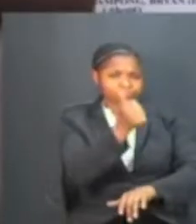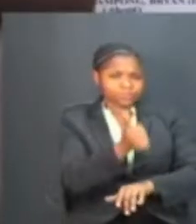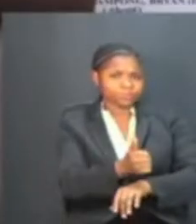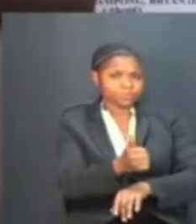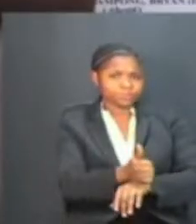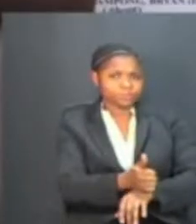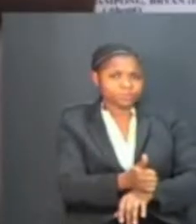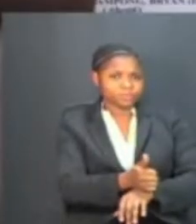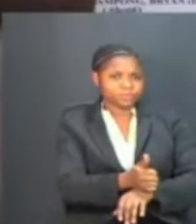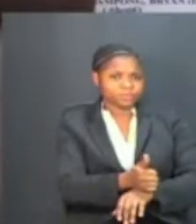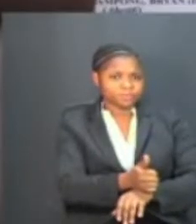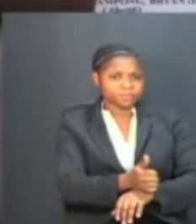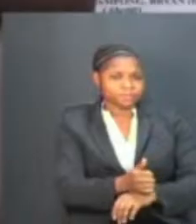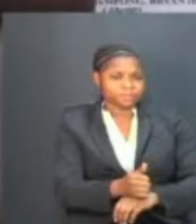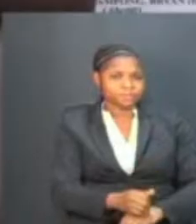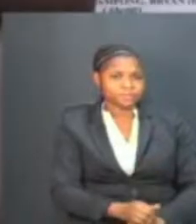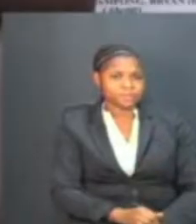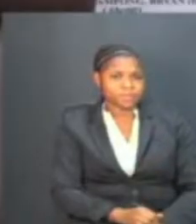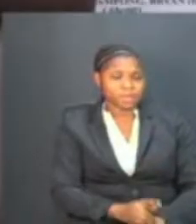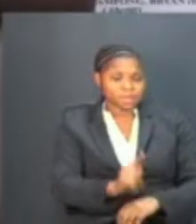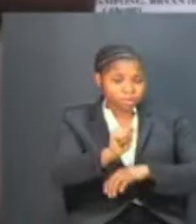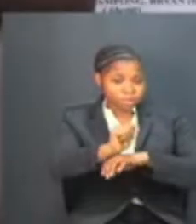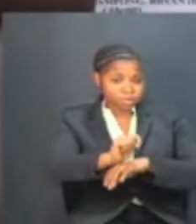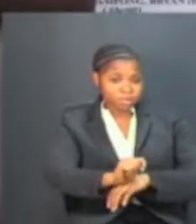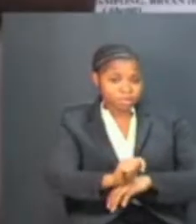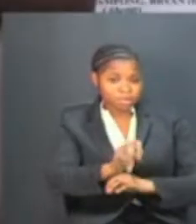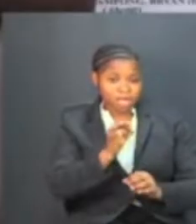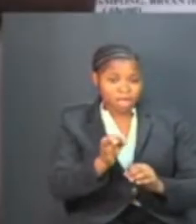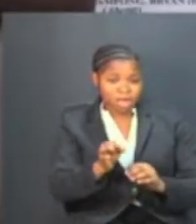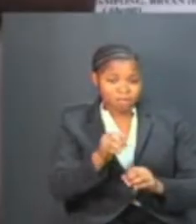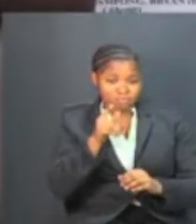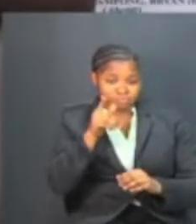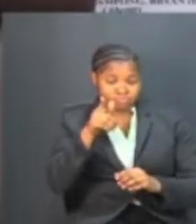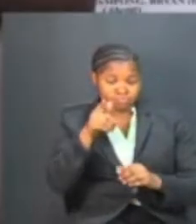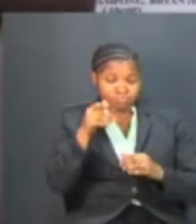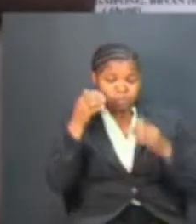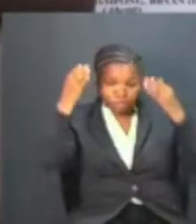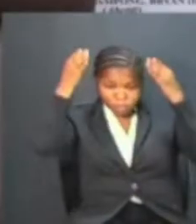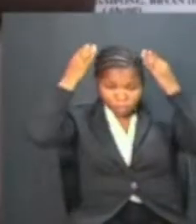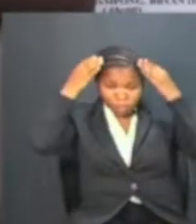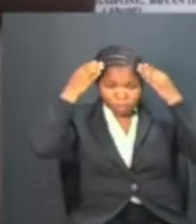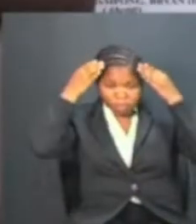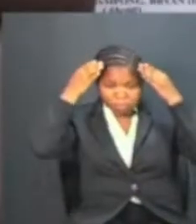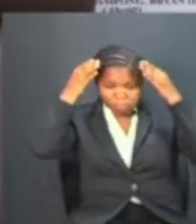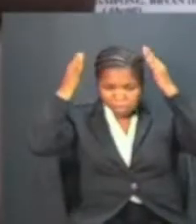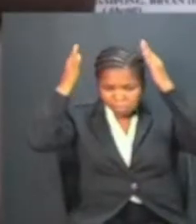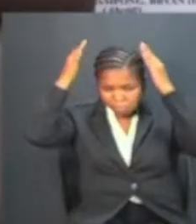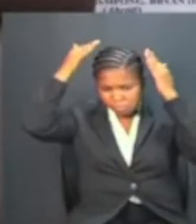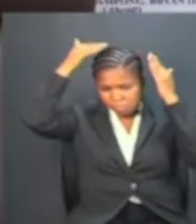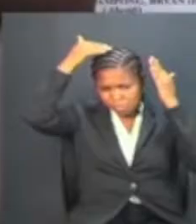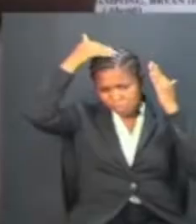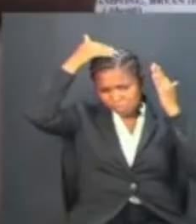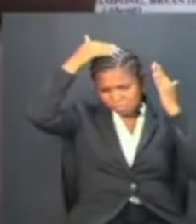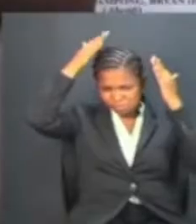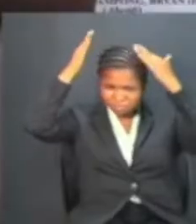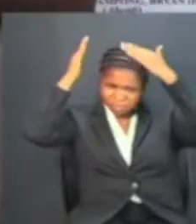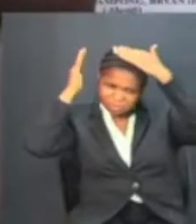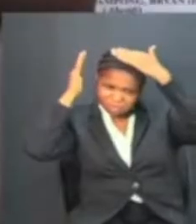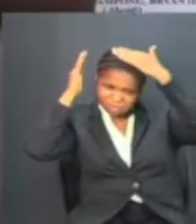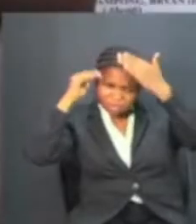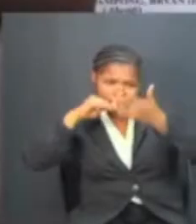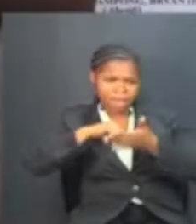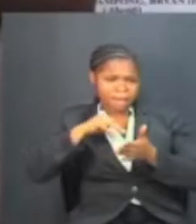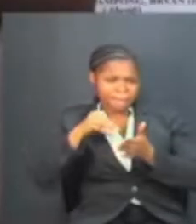Mr. Speaker, traditionally, if you wear the hat, if it is tilted to the left or right, it means